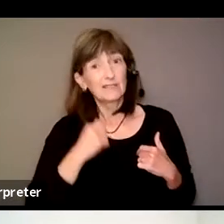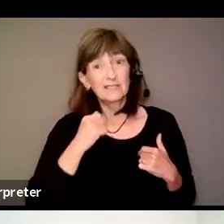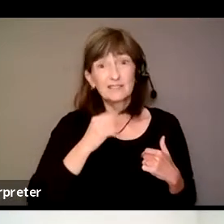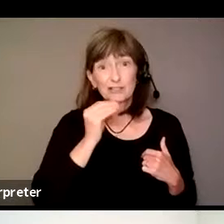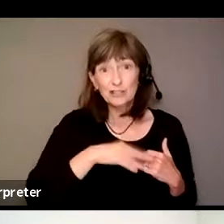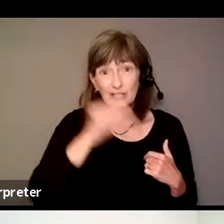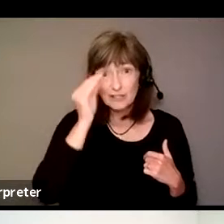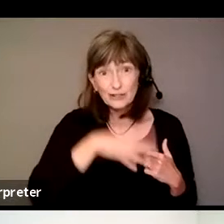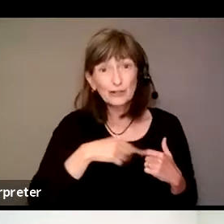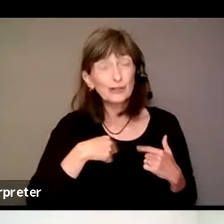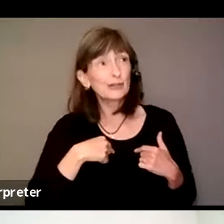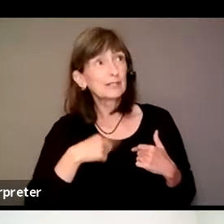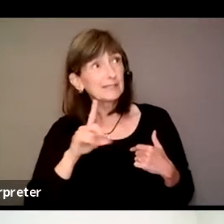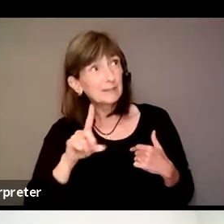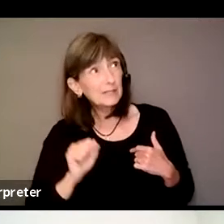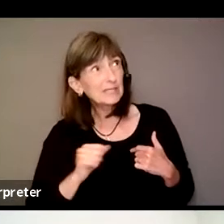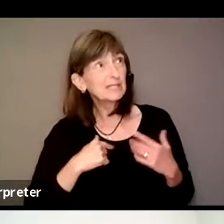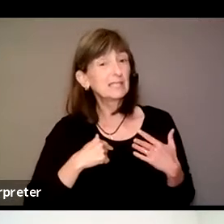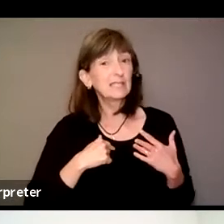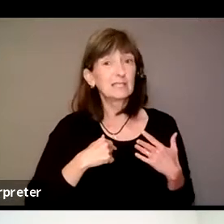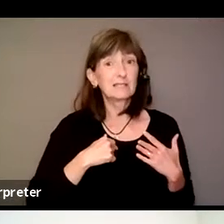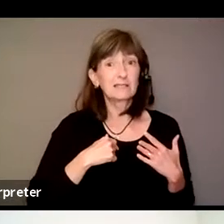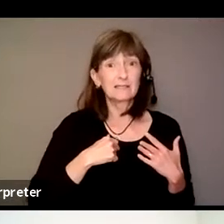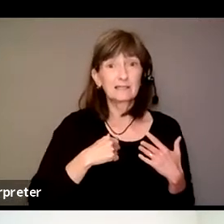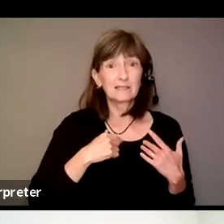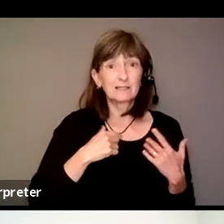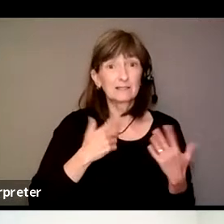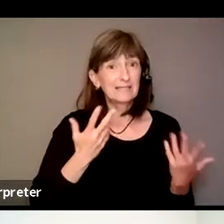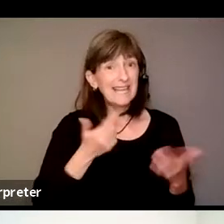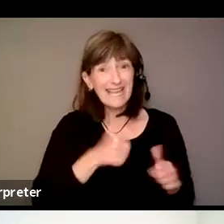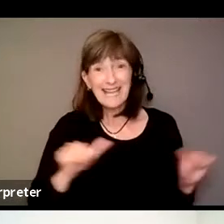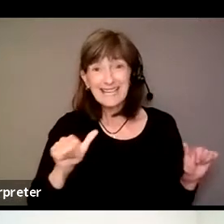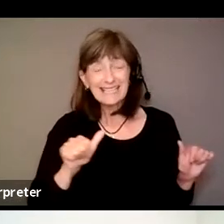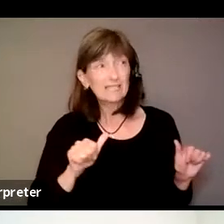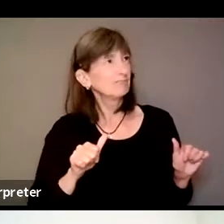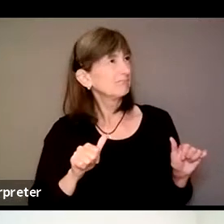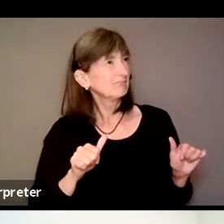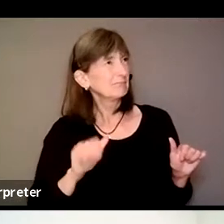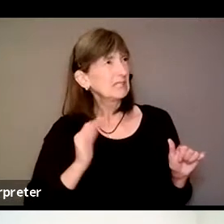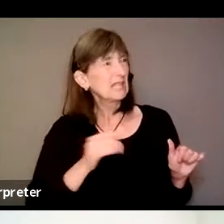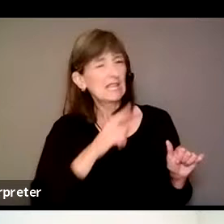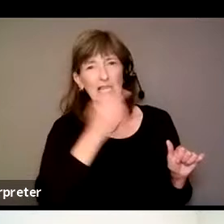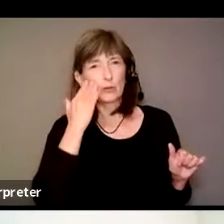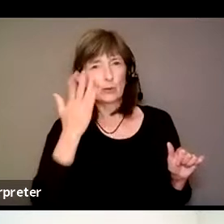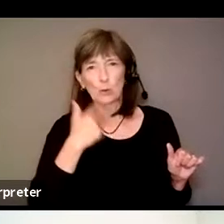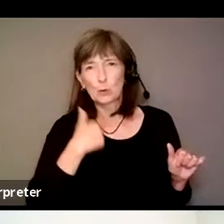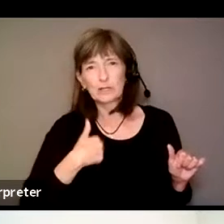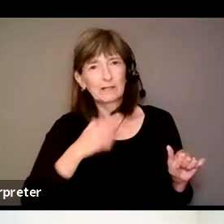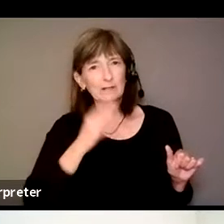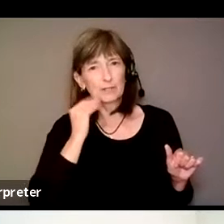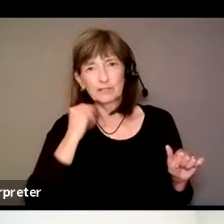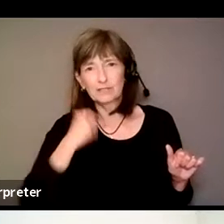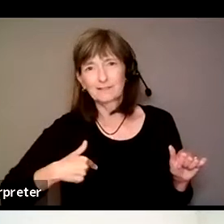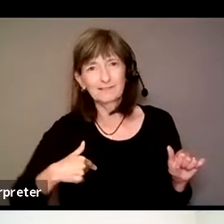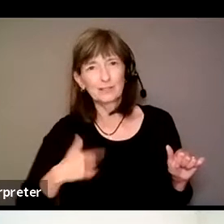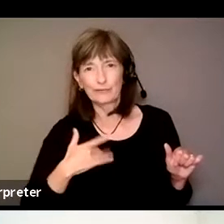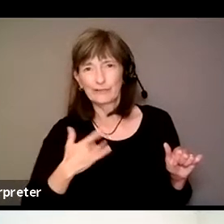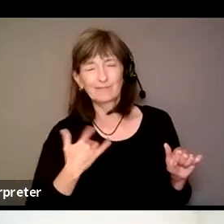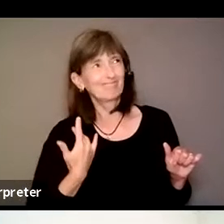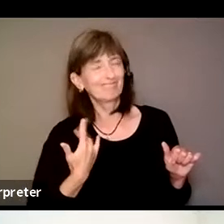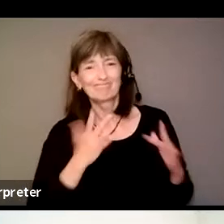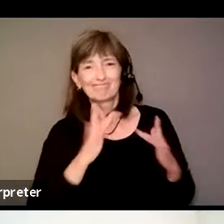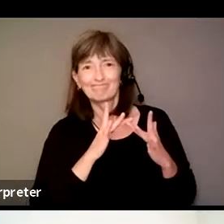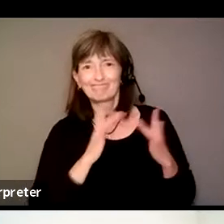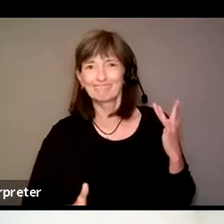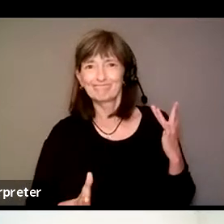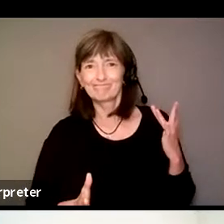or physical ability, you do not think they are adequately aware of the issues that are being faced within your community. So one of the things that